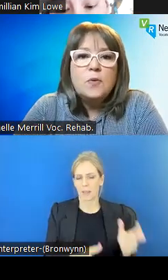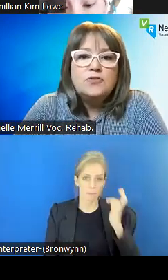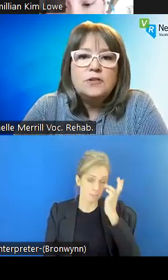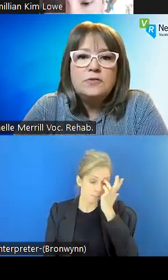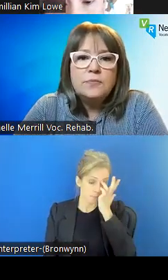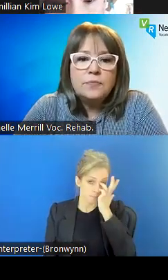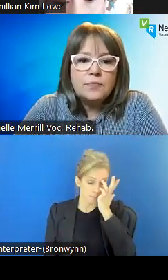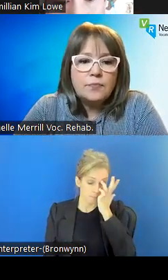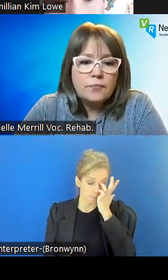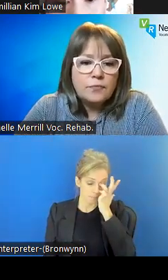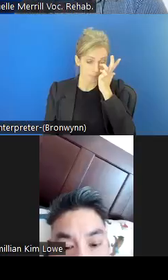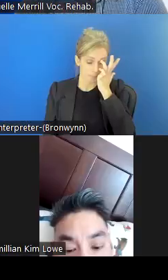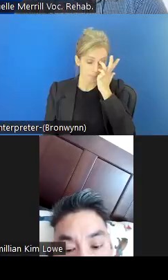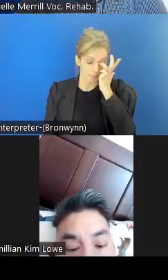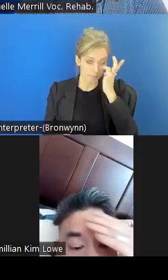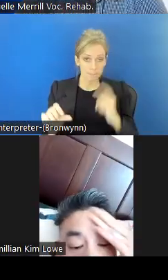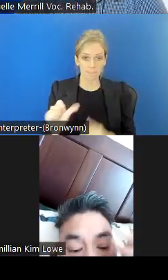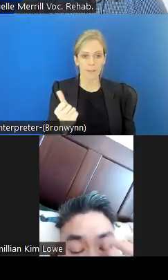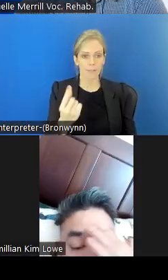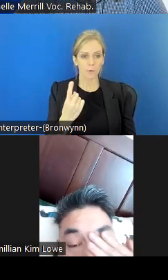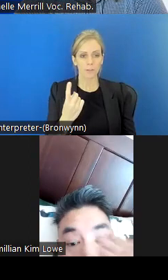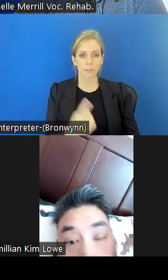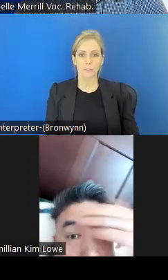Any other questions?